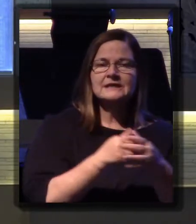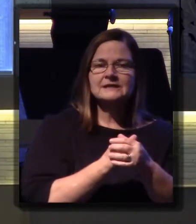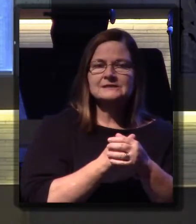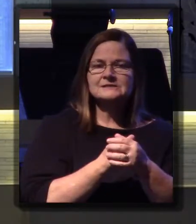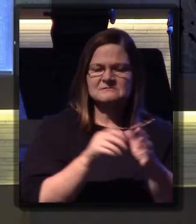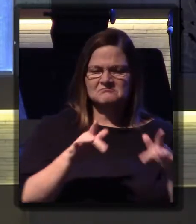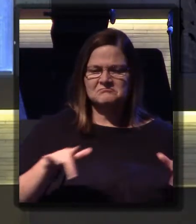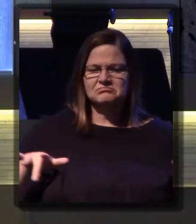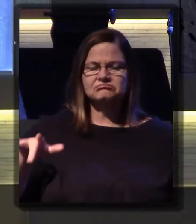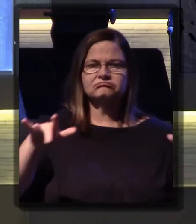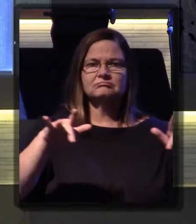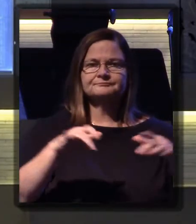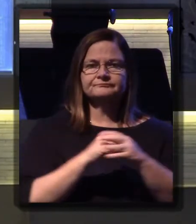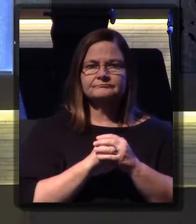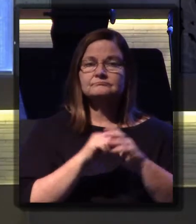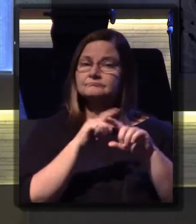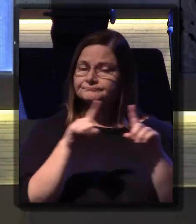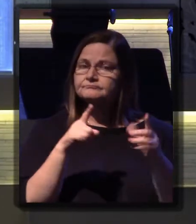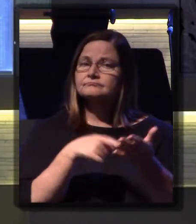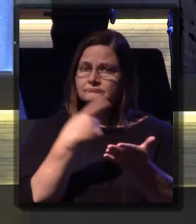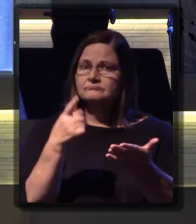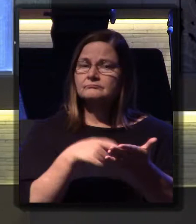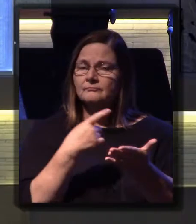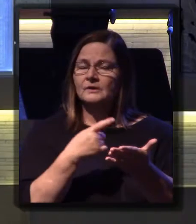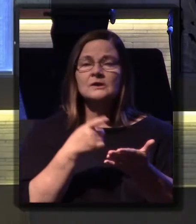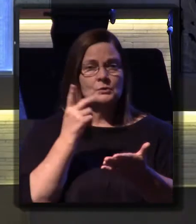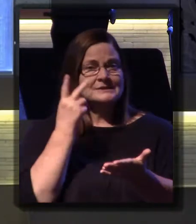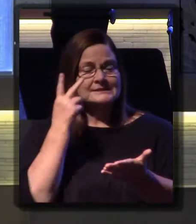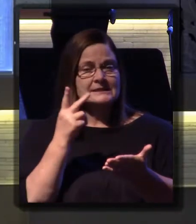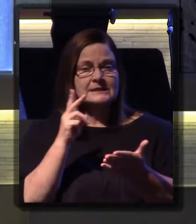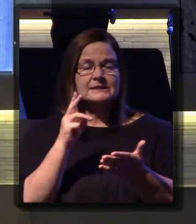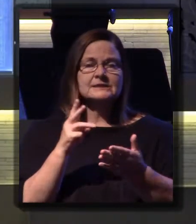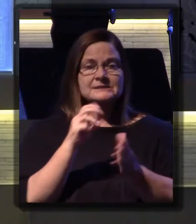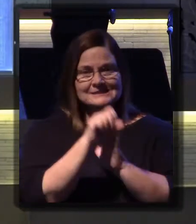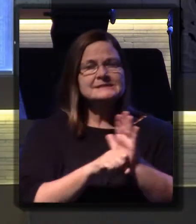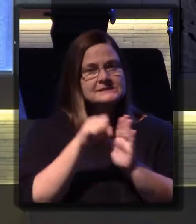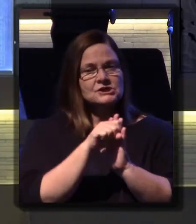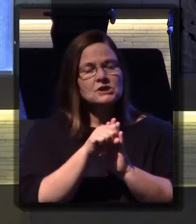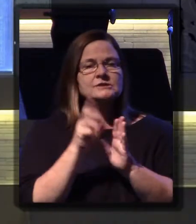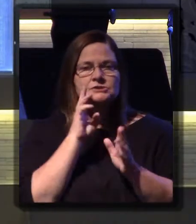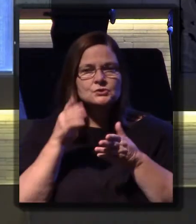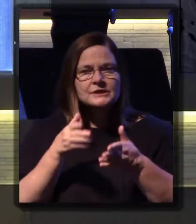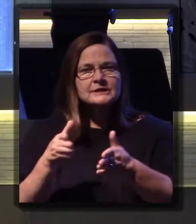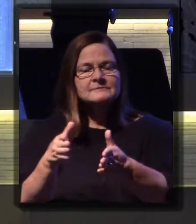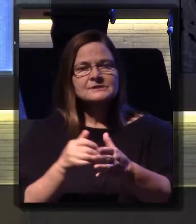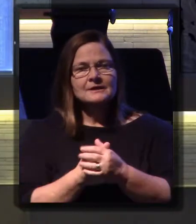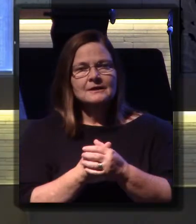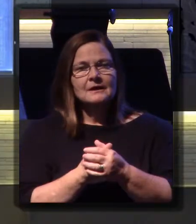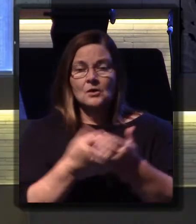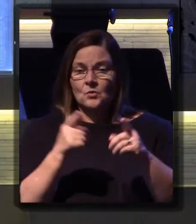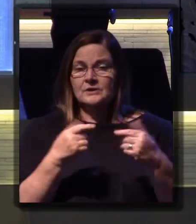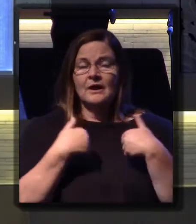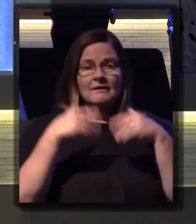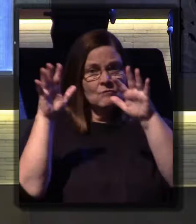of the Red Sea, is pretty barren. But occasionally there will be